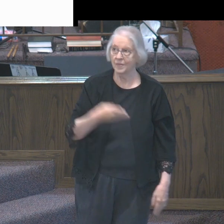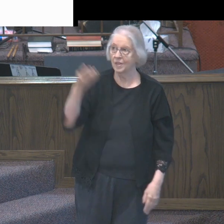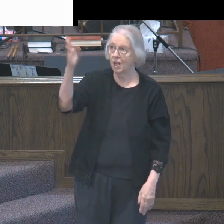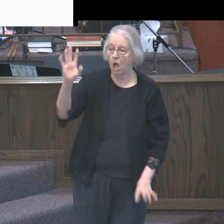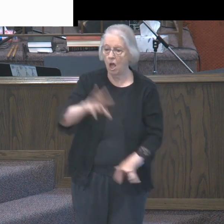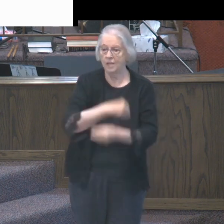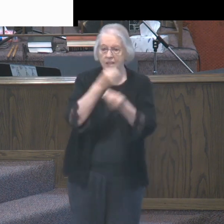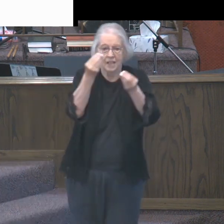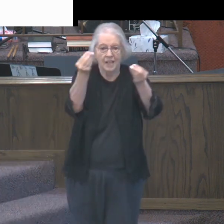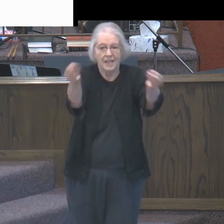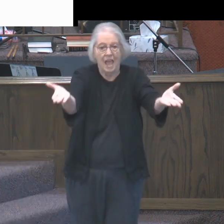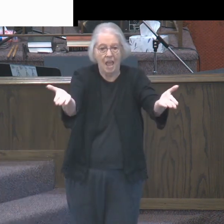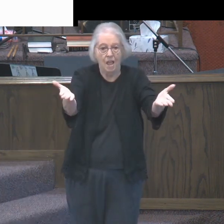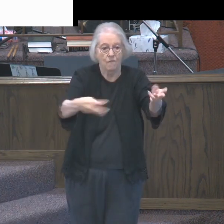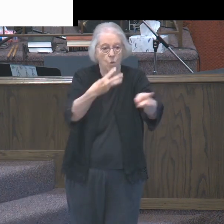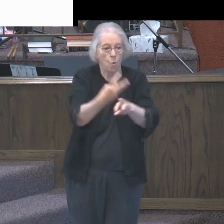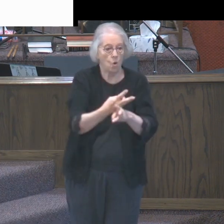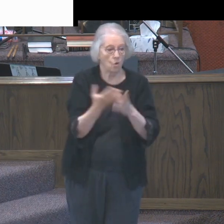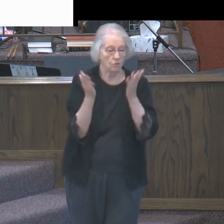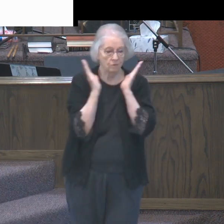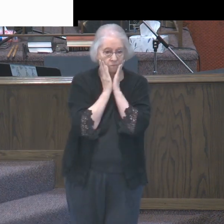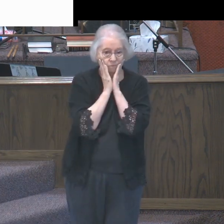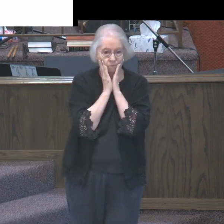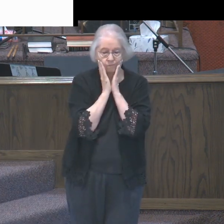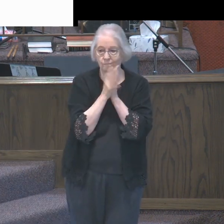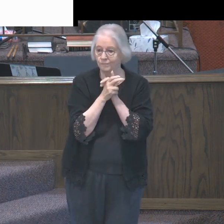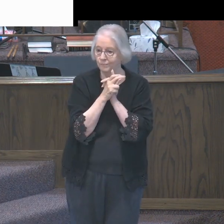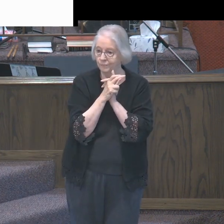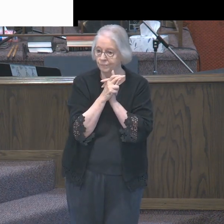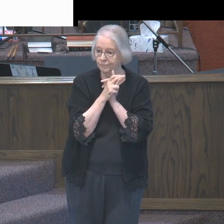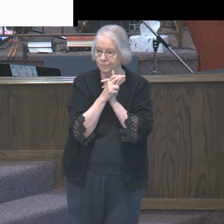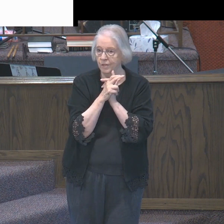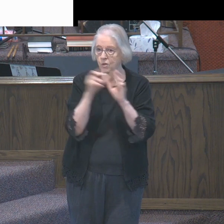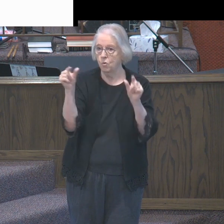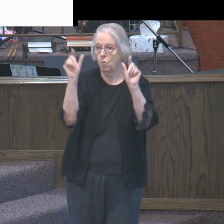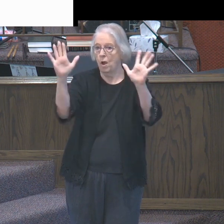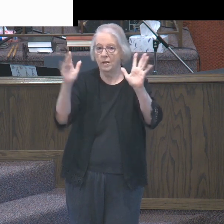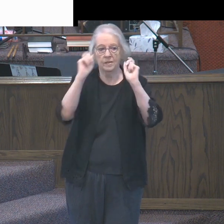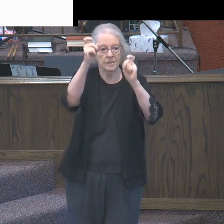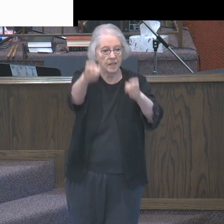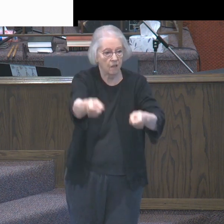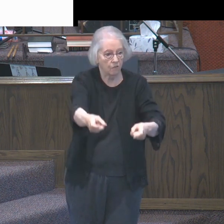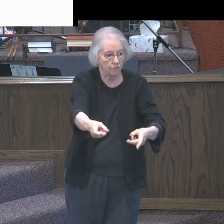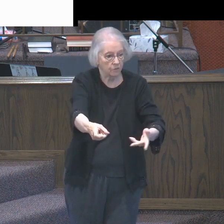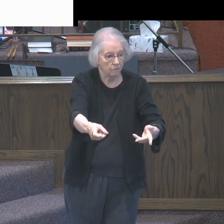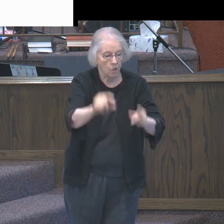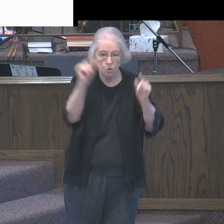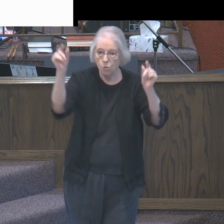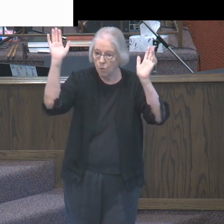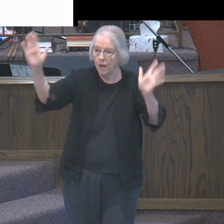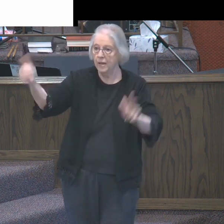Ephesians chapter 2, we did this and we went through this deeply. We were